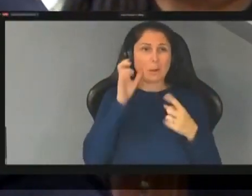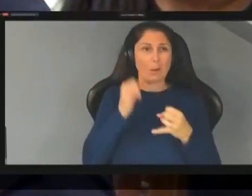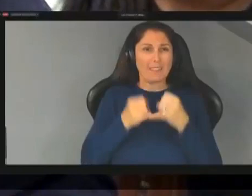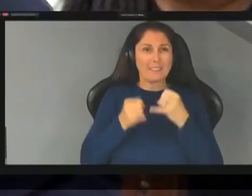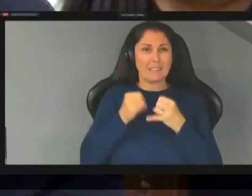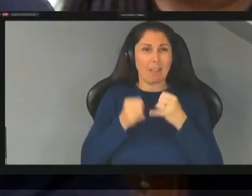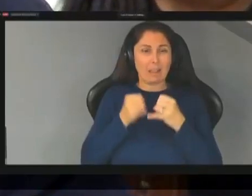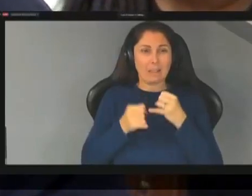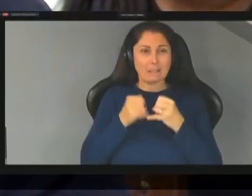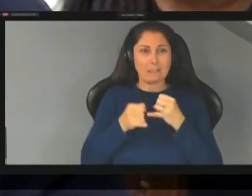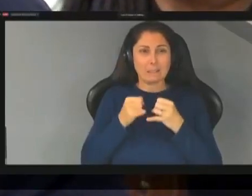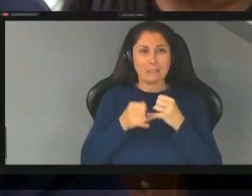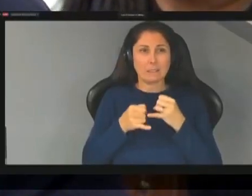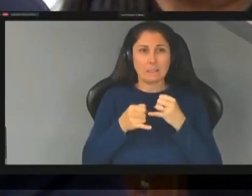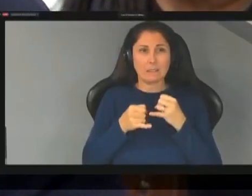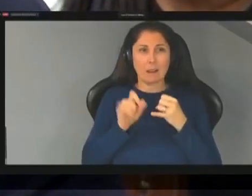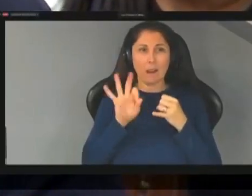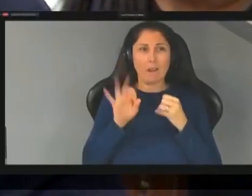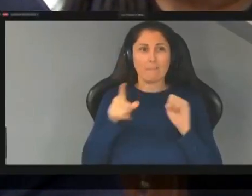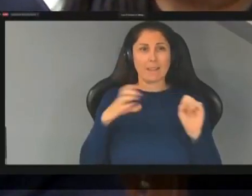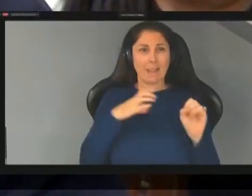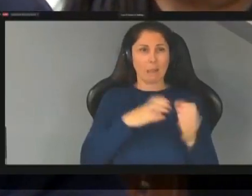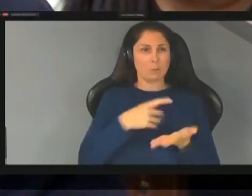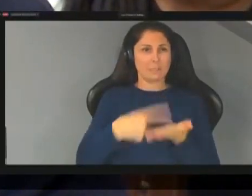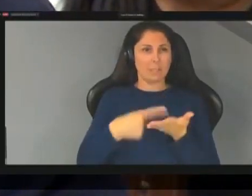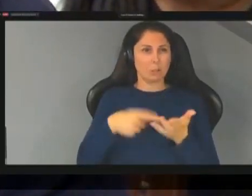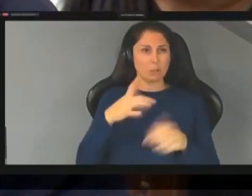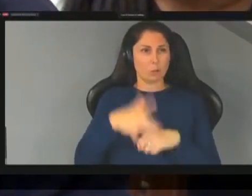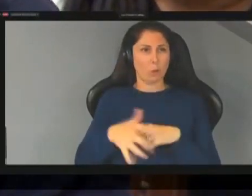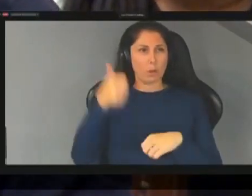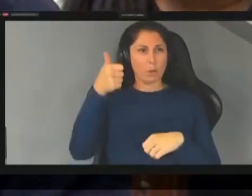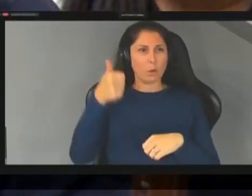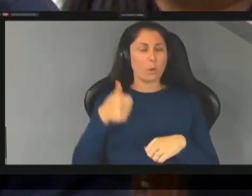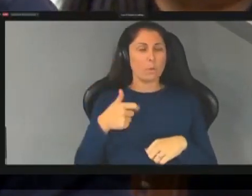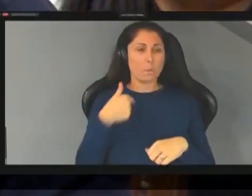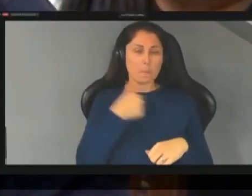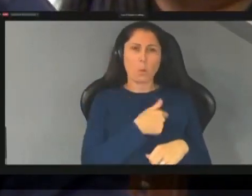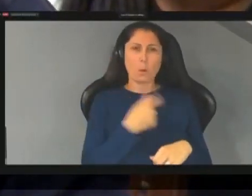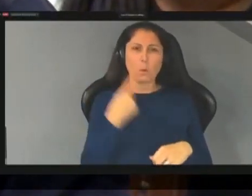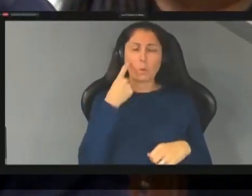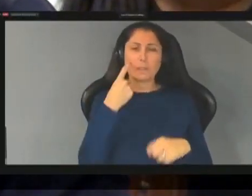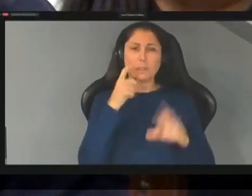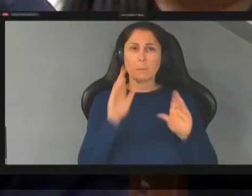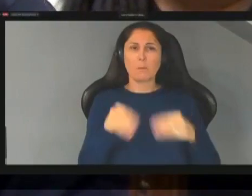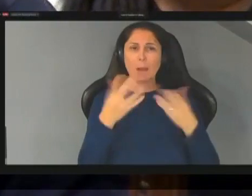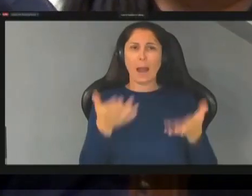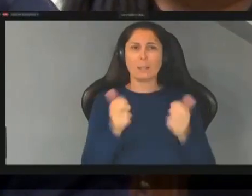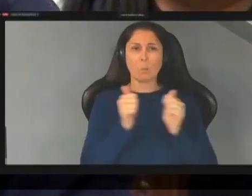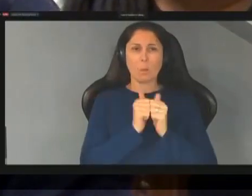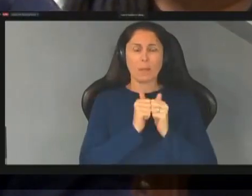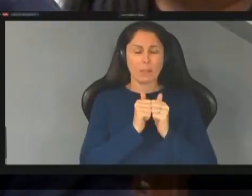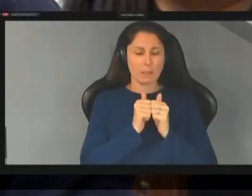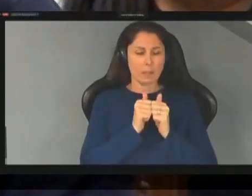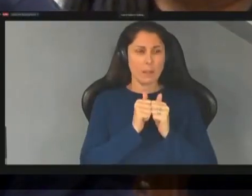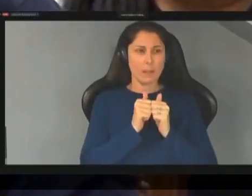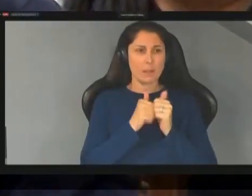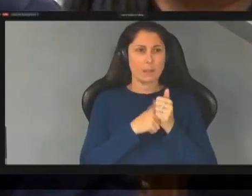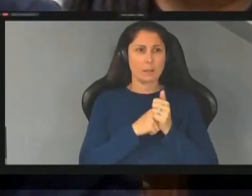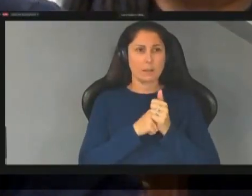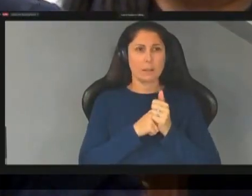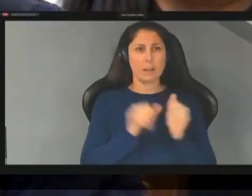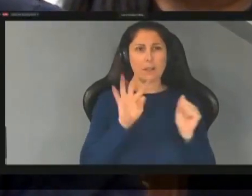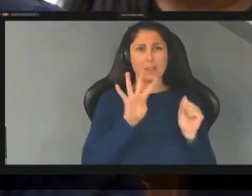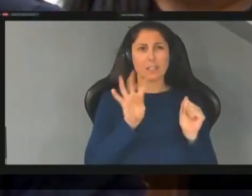the council's discussion earlier. We were recently provided with the survey